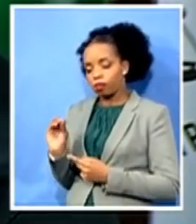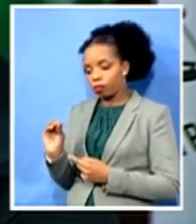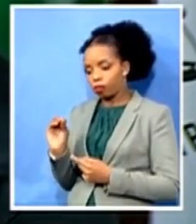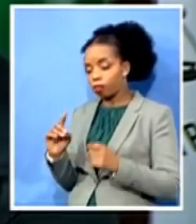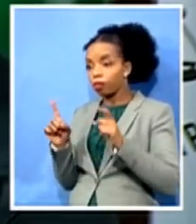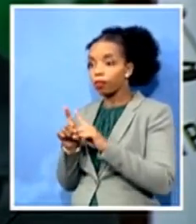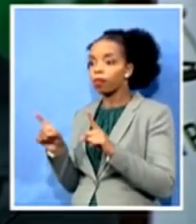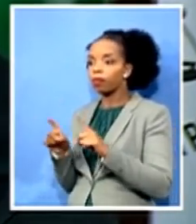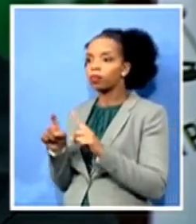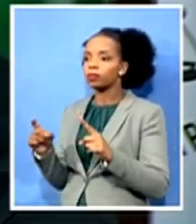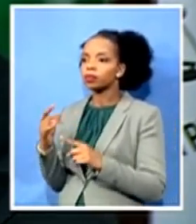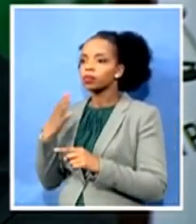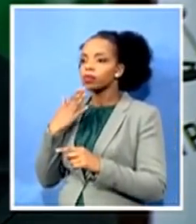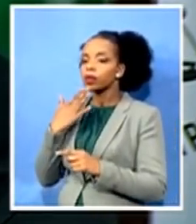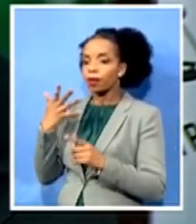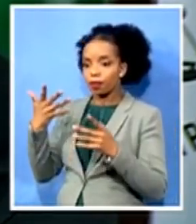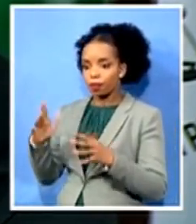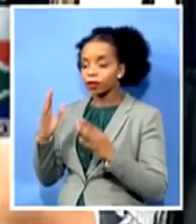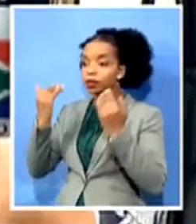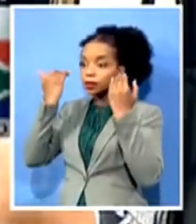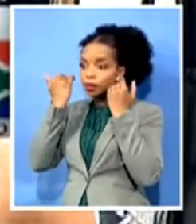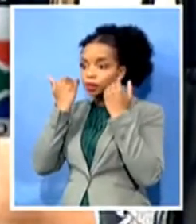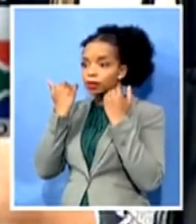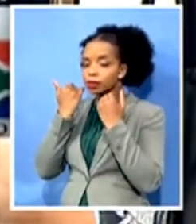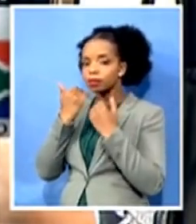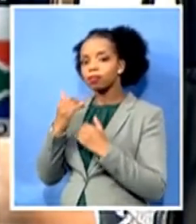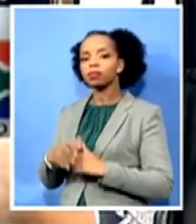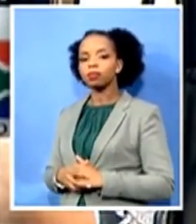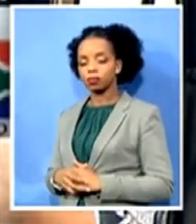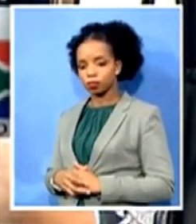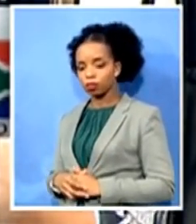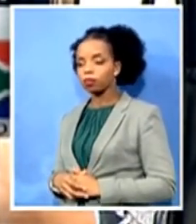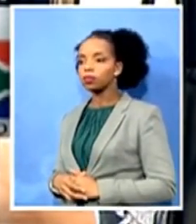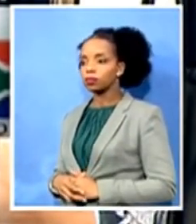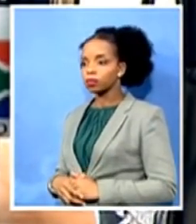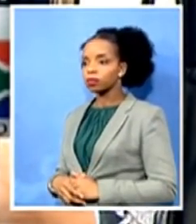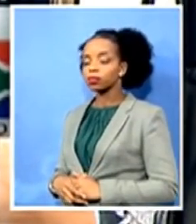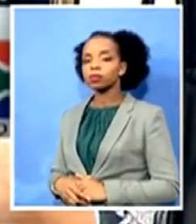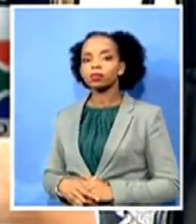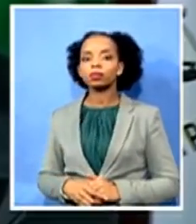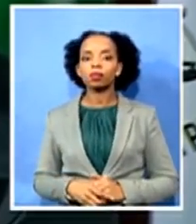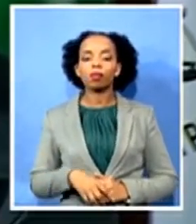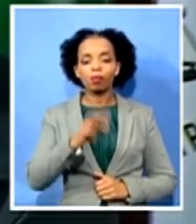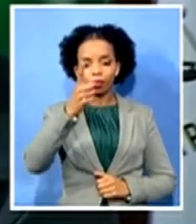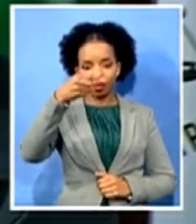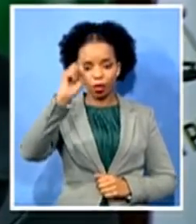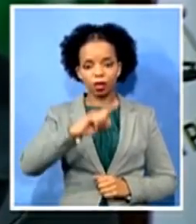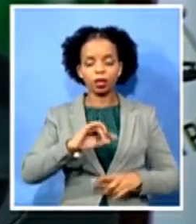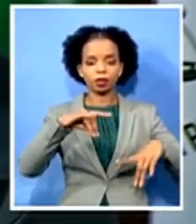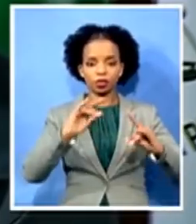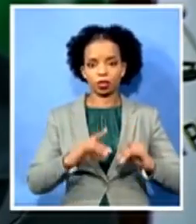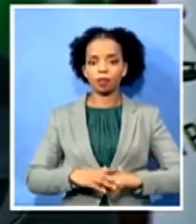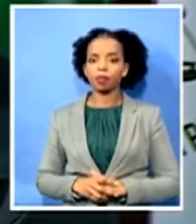as eligible and meeting those requirements. Is that right? That's right, Chair. Yes, and then that process was